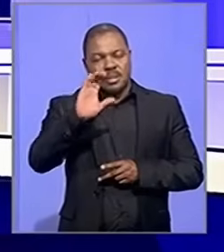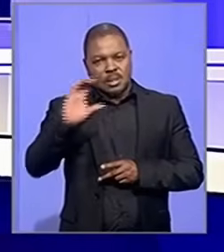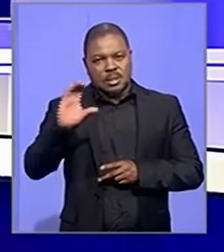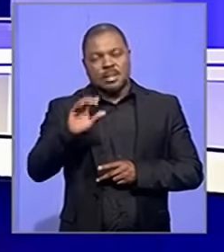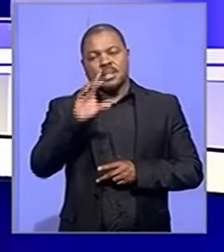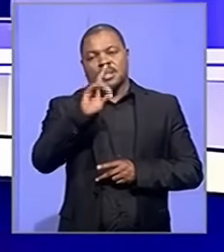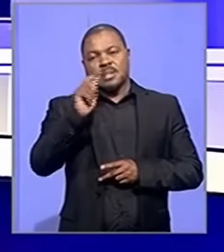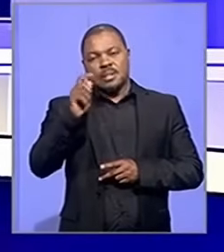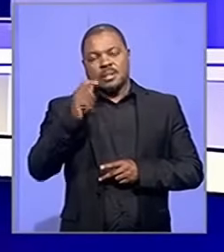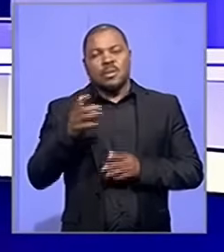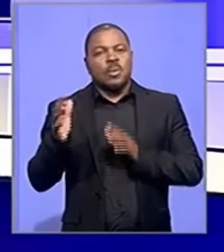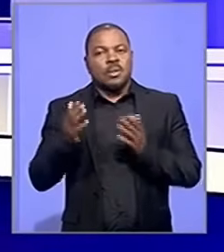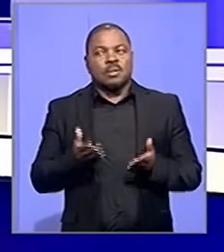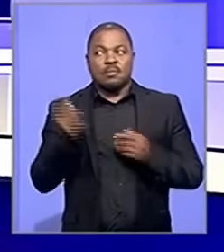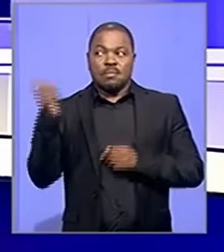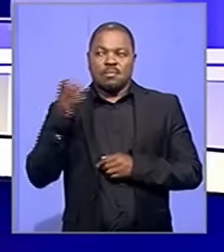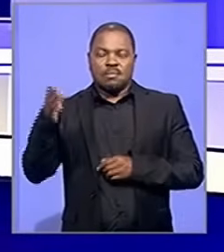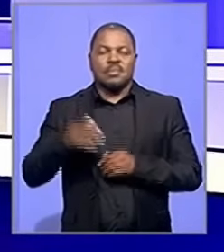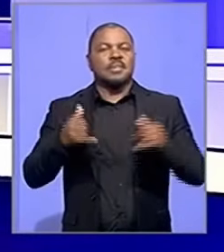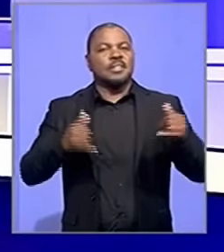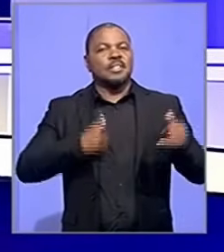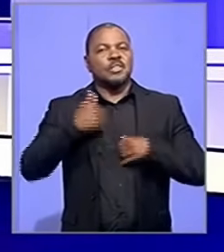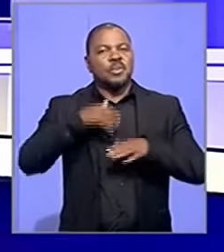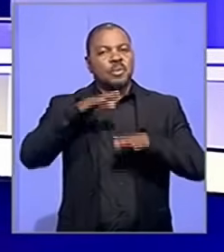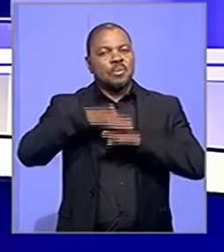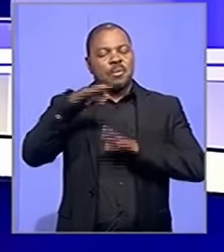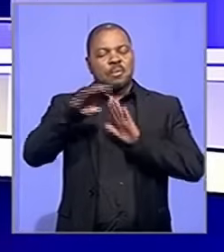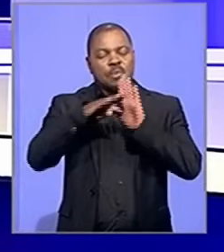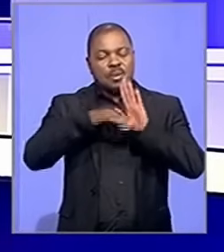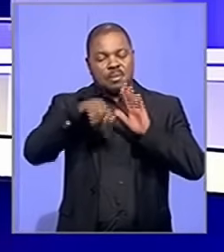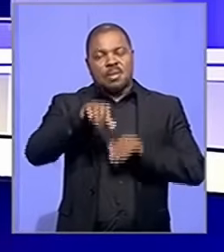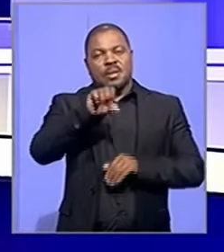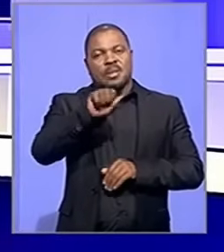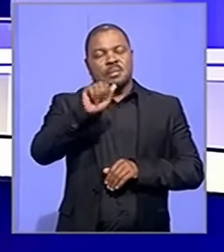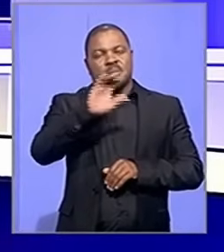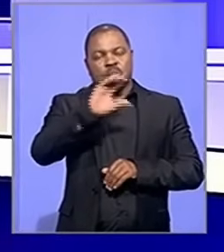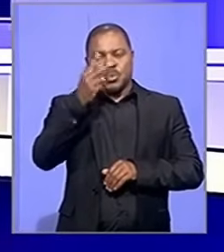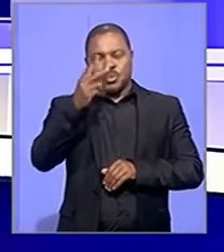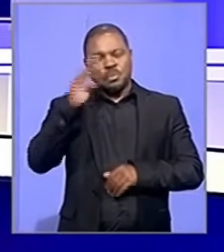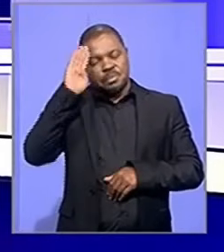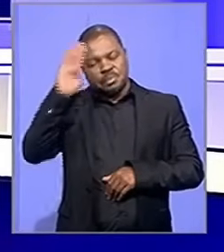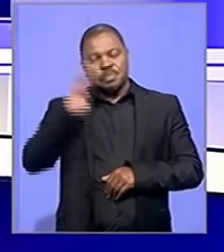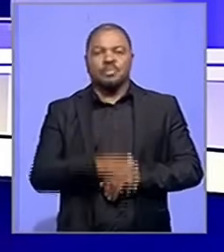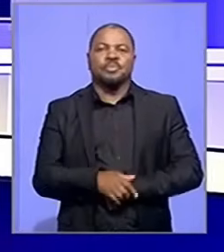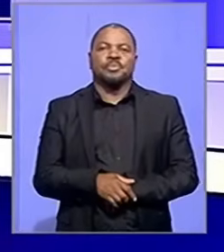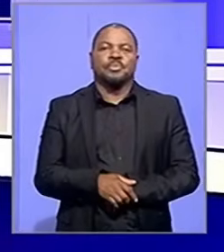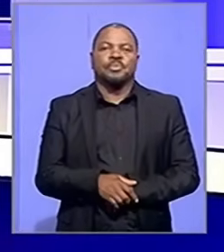kakanyo ya maemo a bose tšwelang pele go ipsina ka monokoloko wa SABC 2 gabotse.